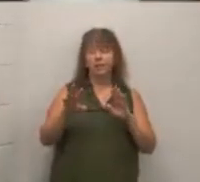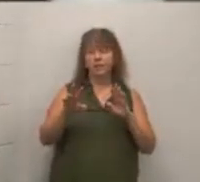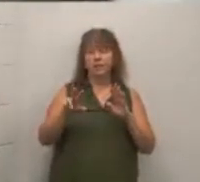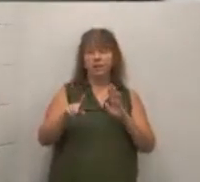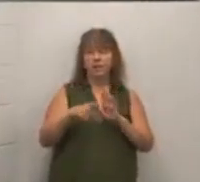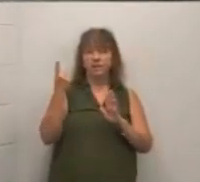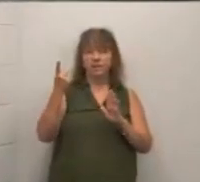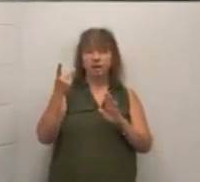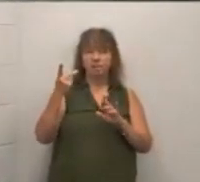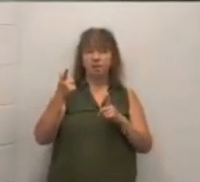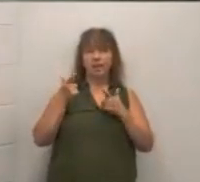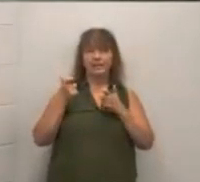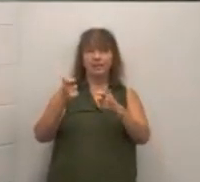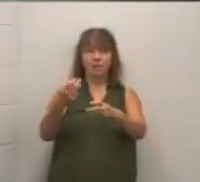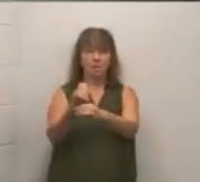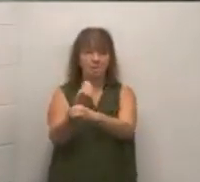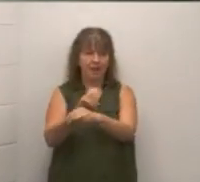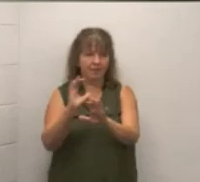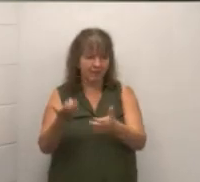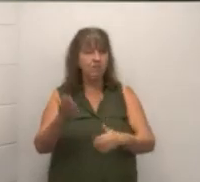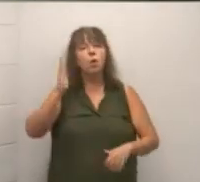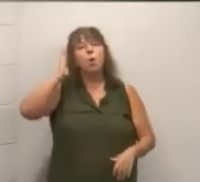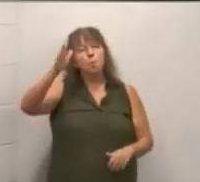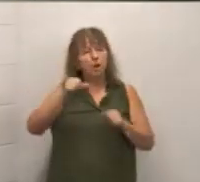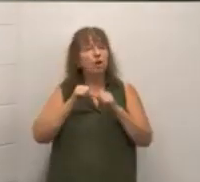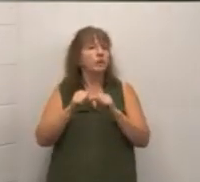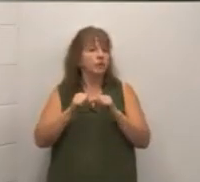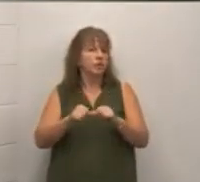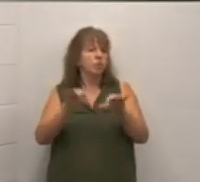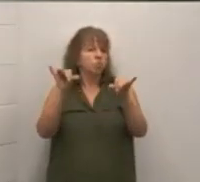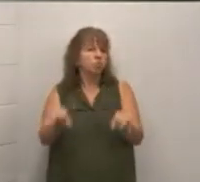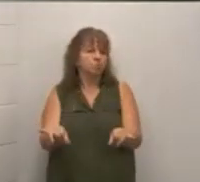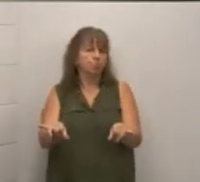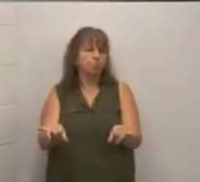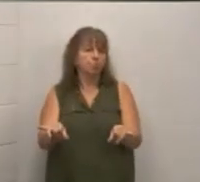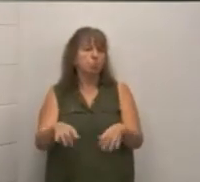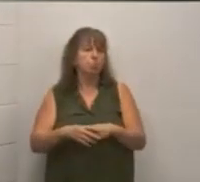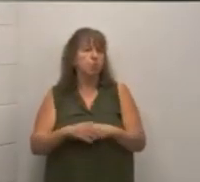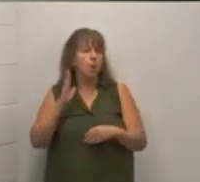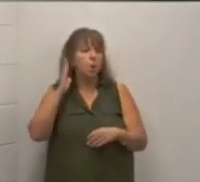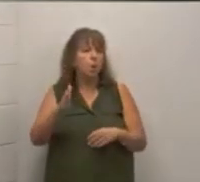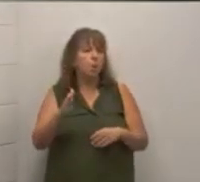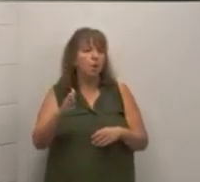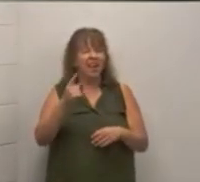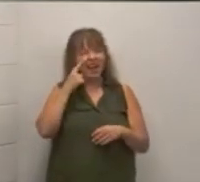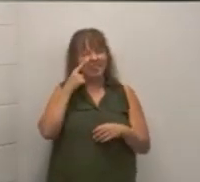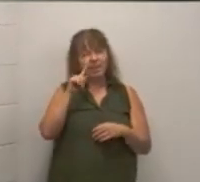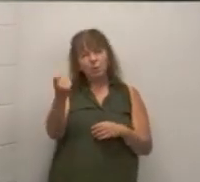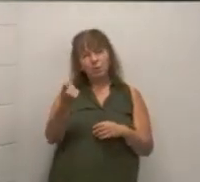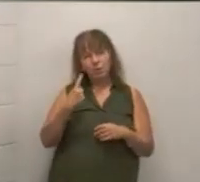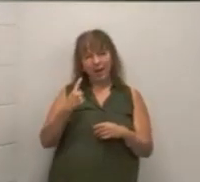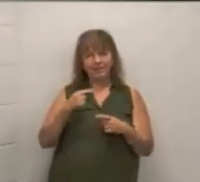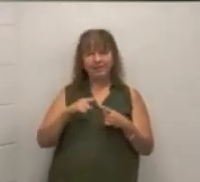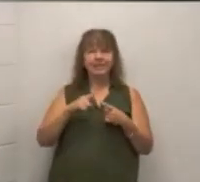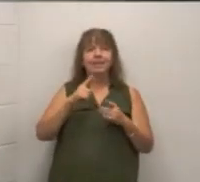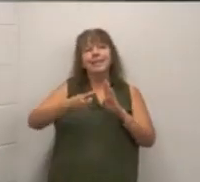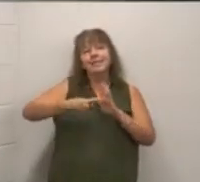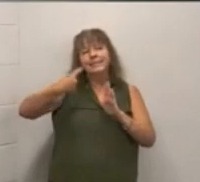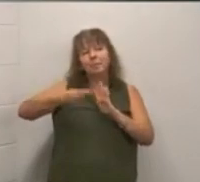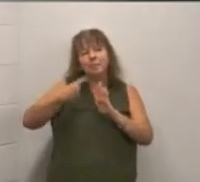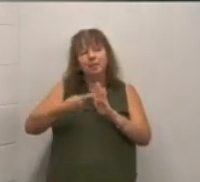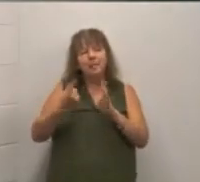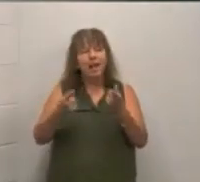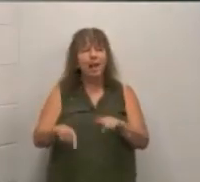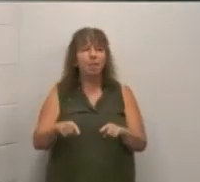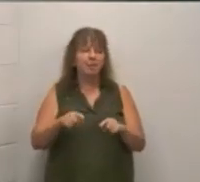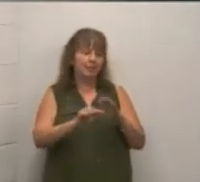the double accelerated math classes will continue to run as per usual. I think part of what's under this question is, on occasion, we have students